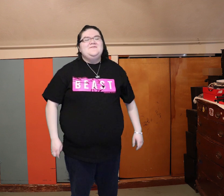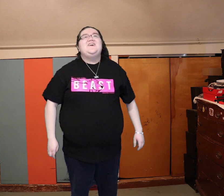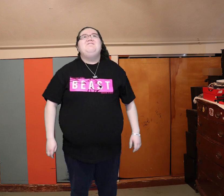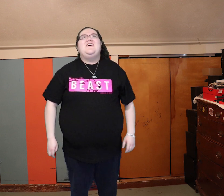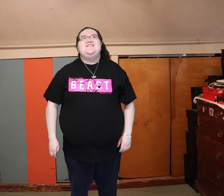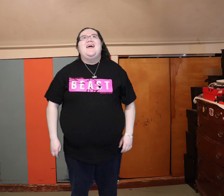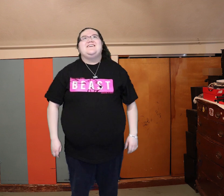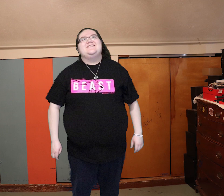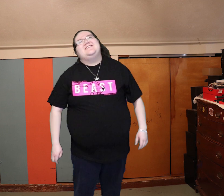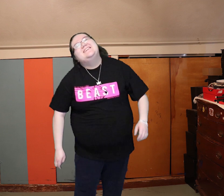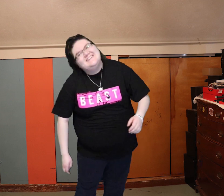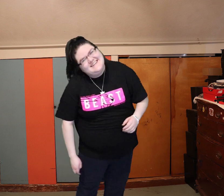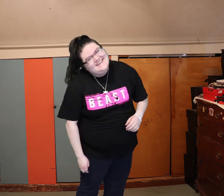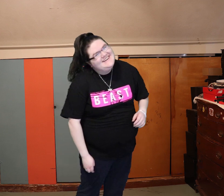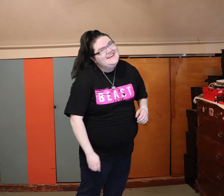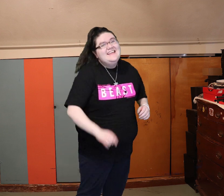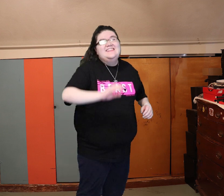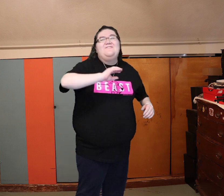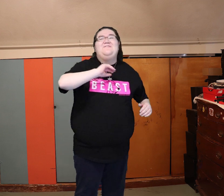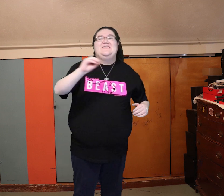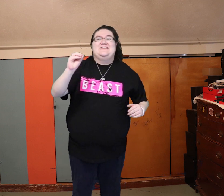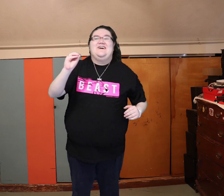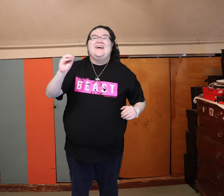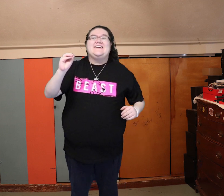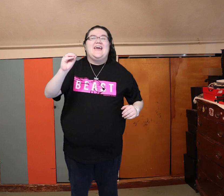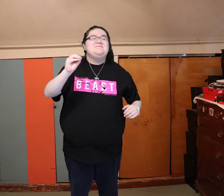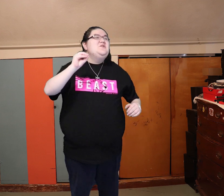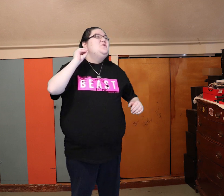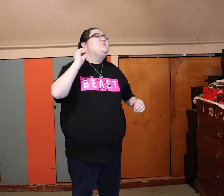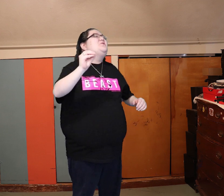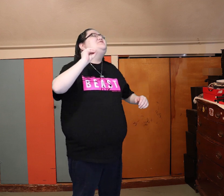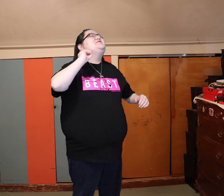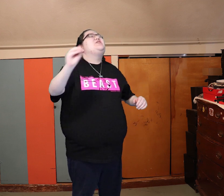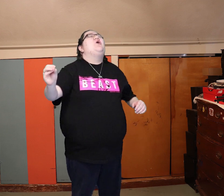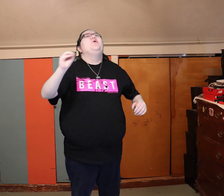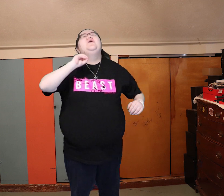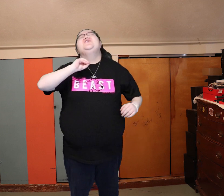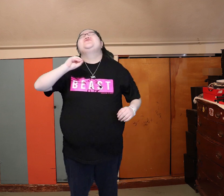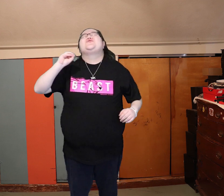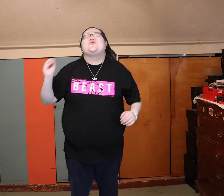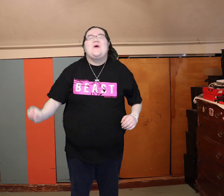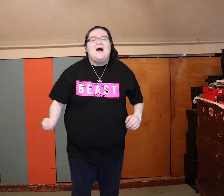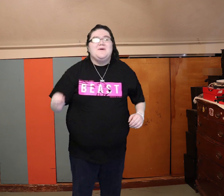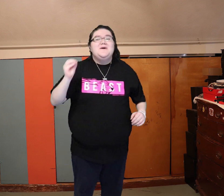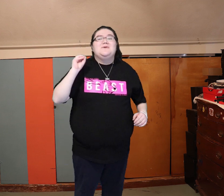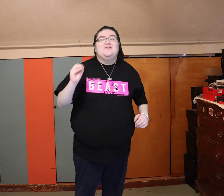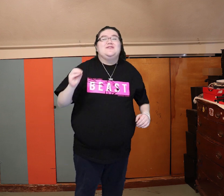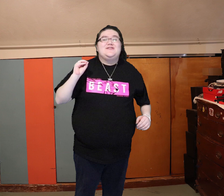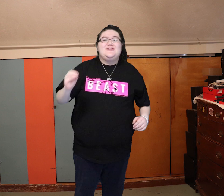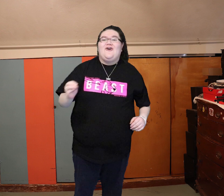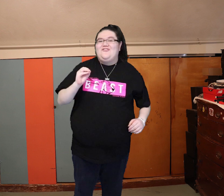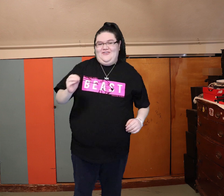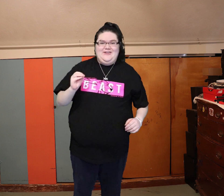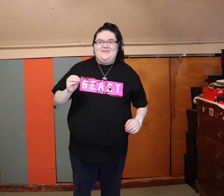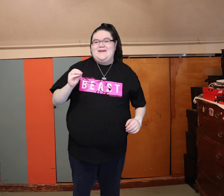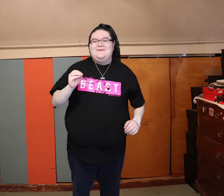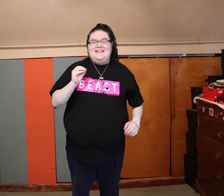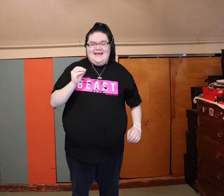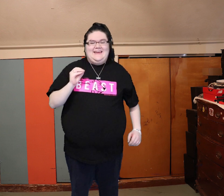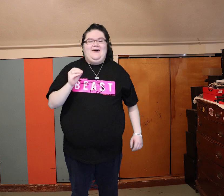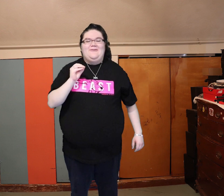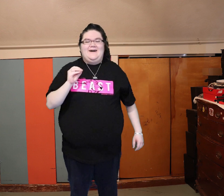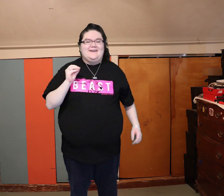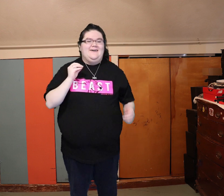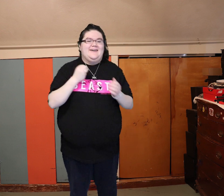was. The physics. The physics on that game were so crap, but it was so funny when